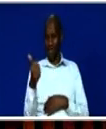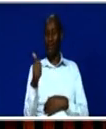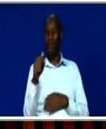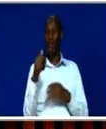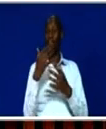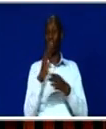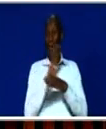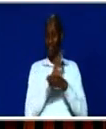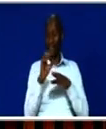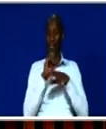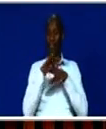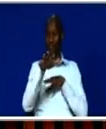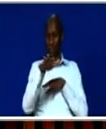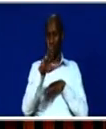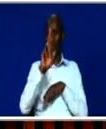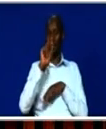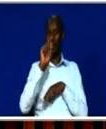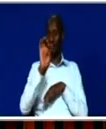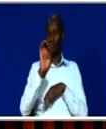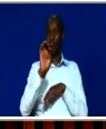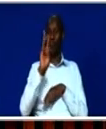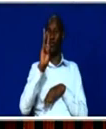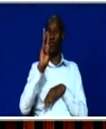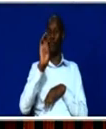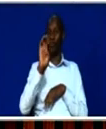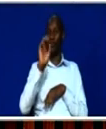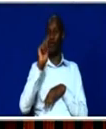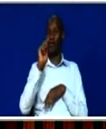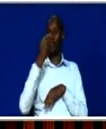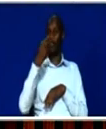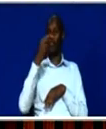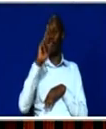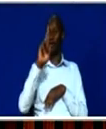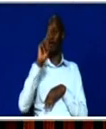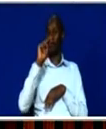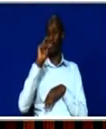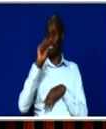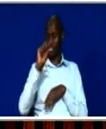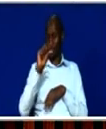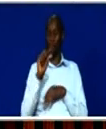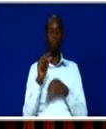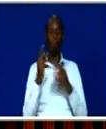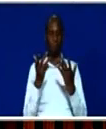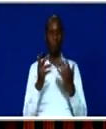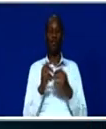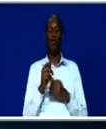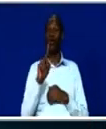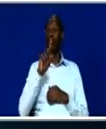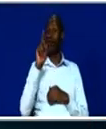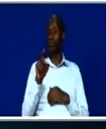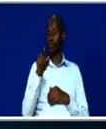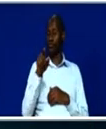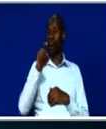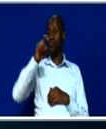factors that influence the rate of weathering? It is also important for us to note that in this case, in this question, you